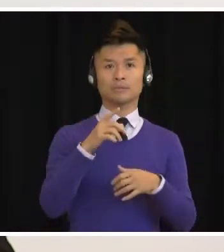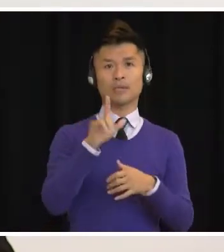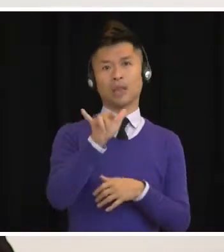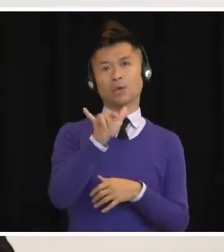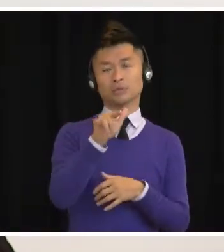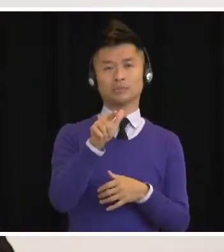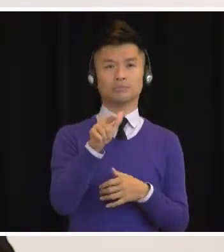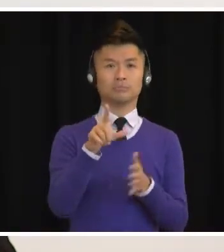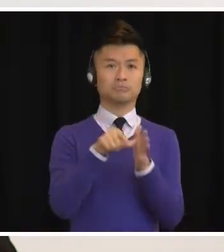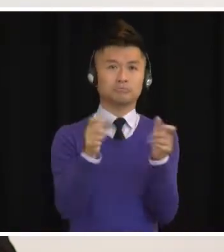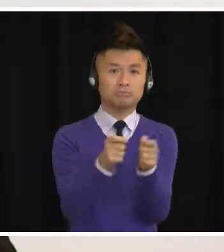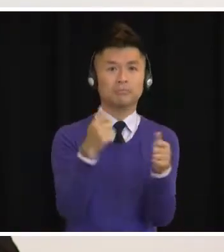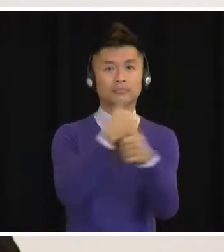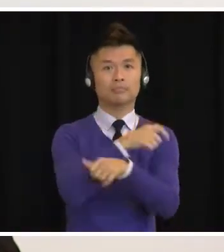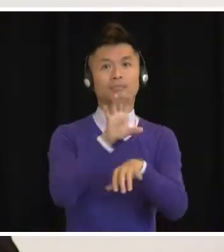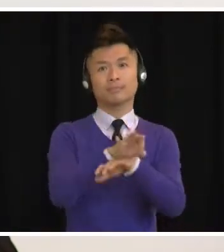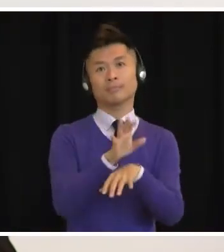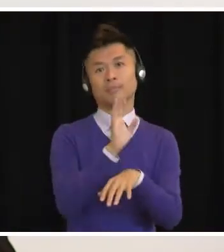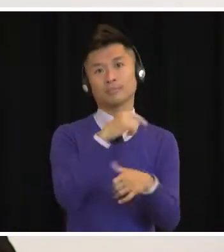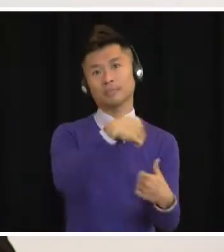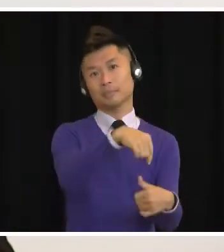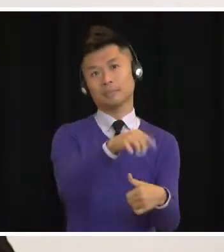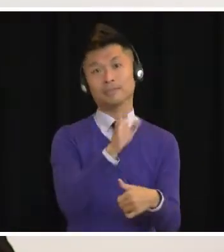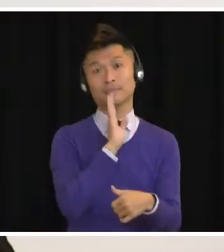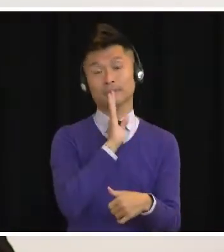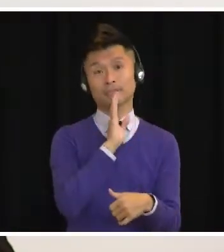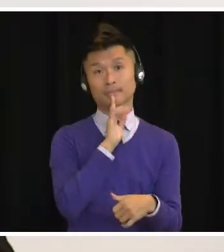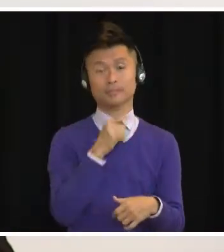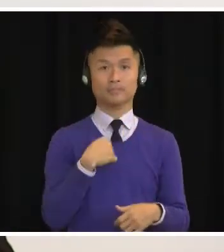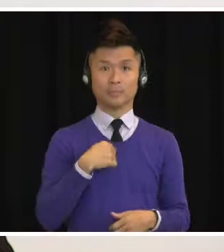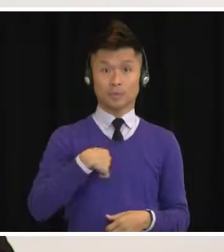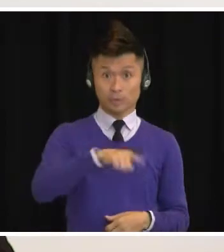rights? Are they enough